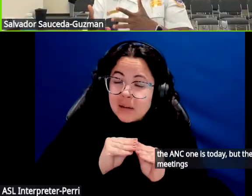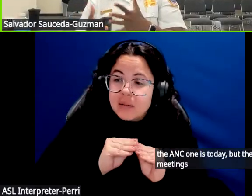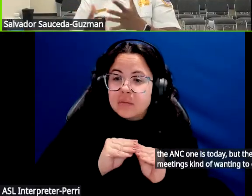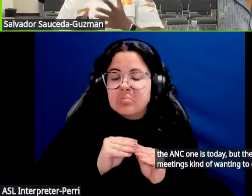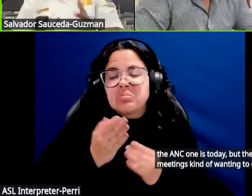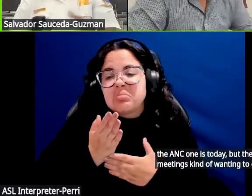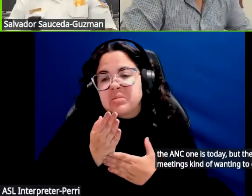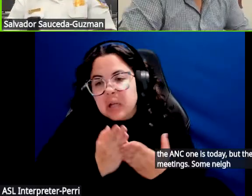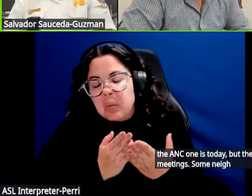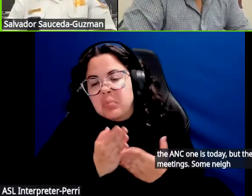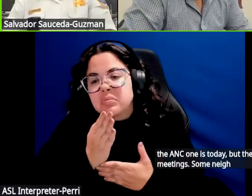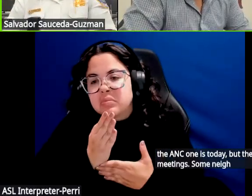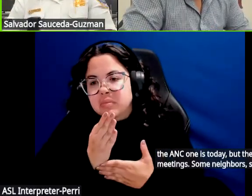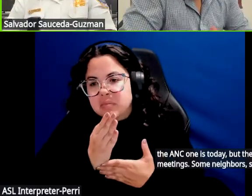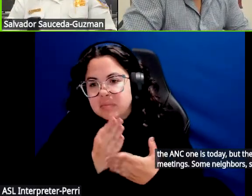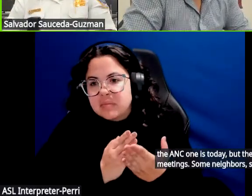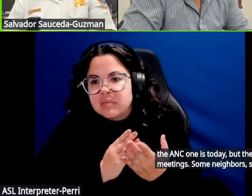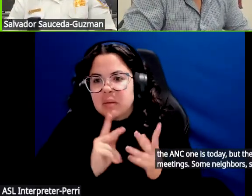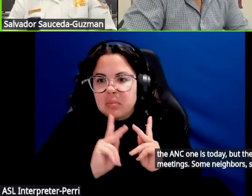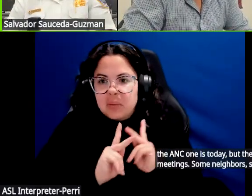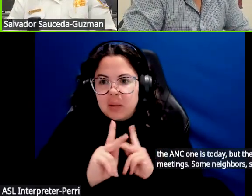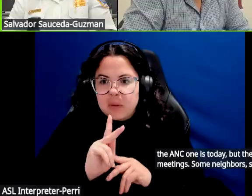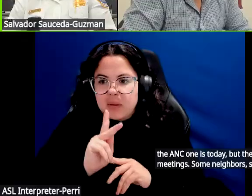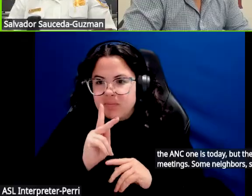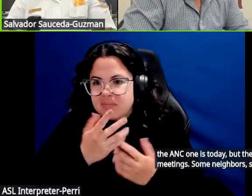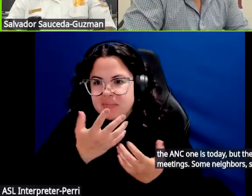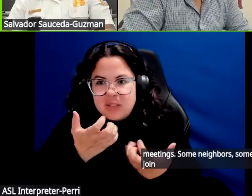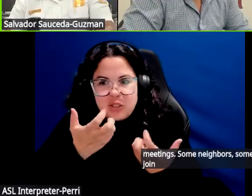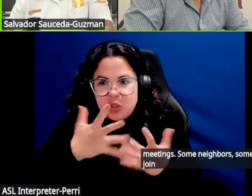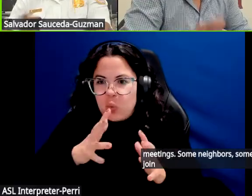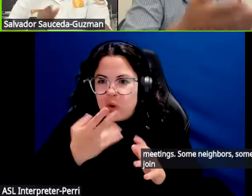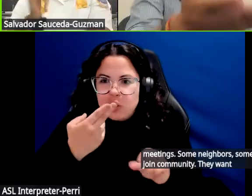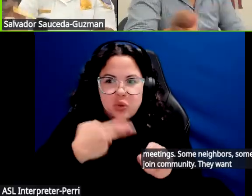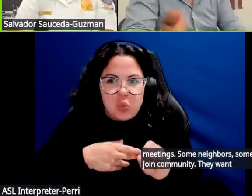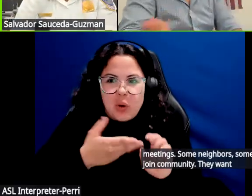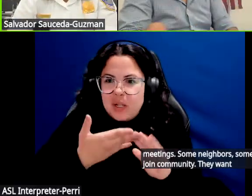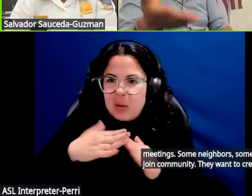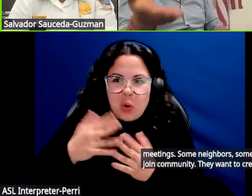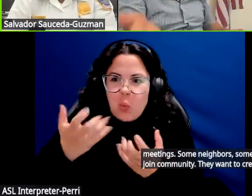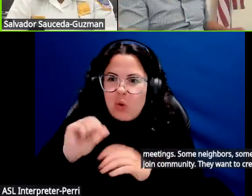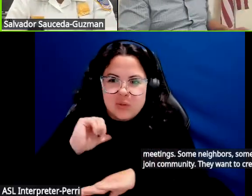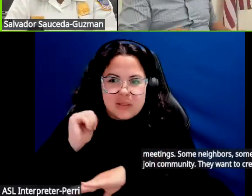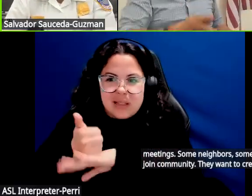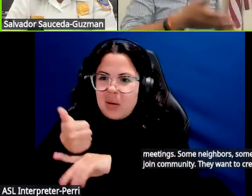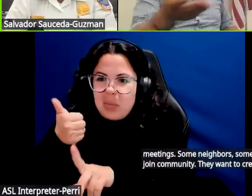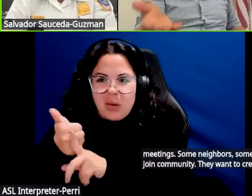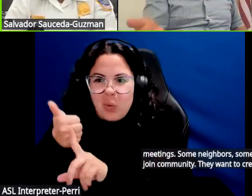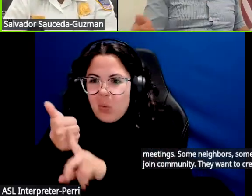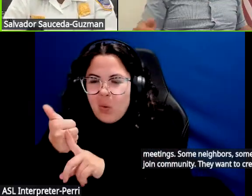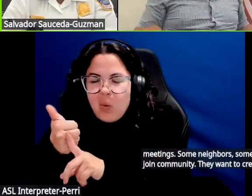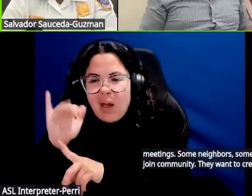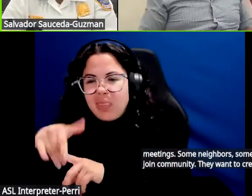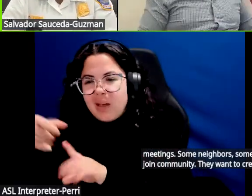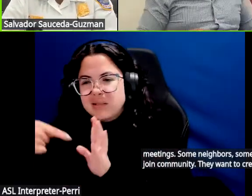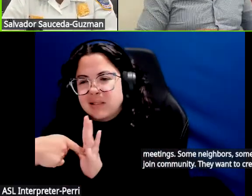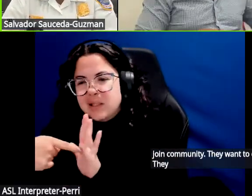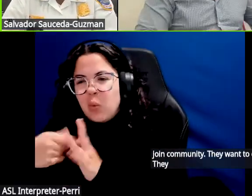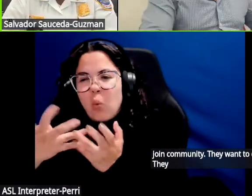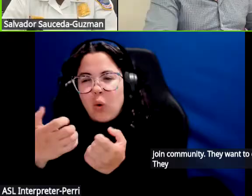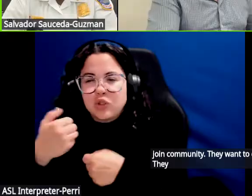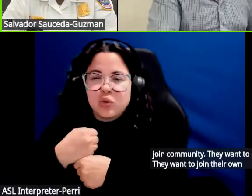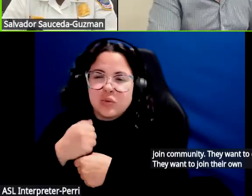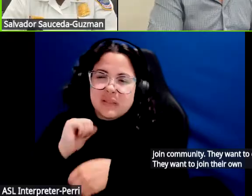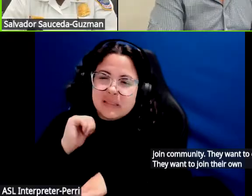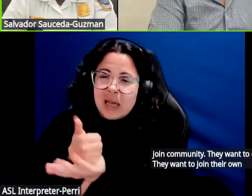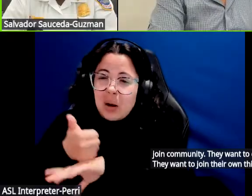neighbors are very siloed. They don't want to join community. They want to create their own community, and that's an example of that. They want to join their own thing. Right.